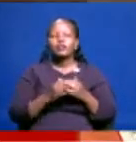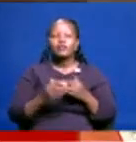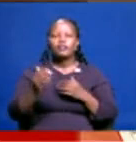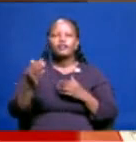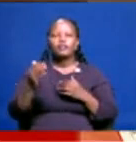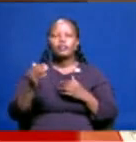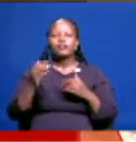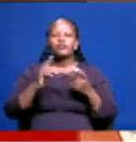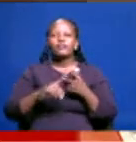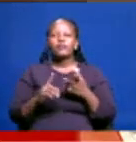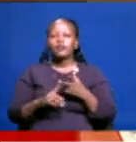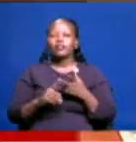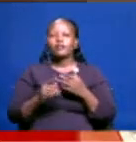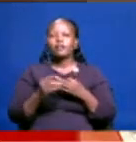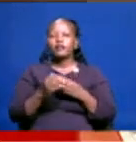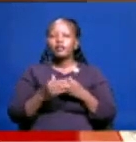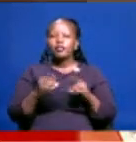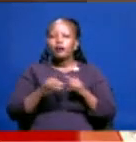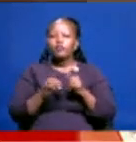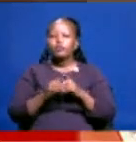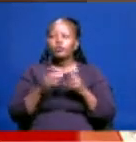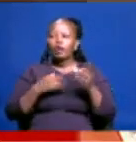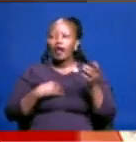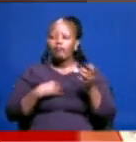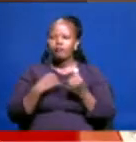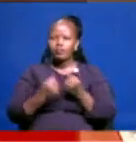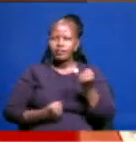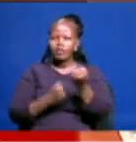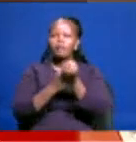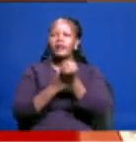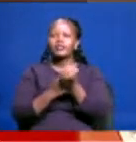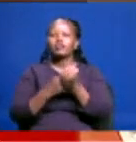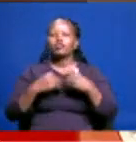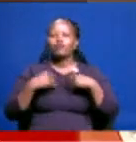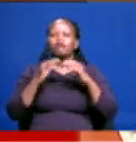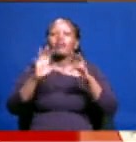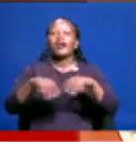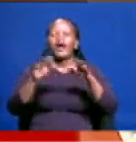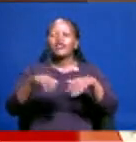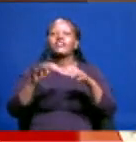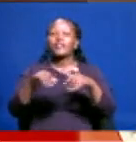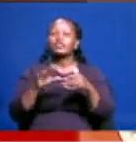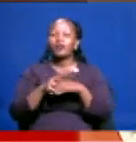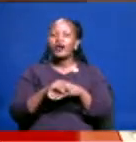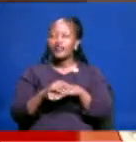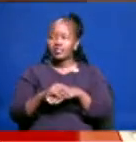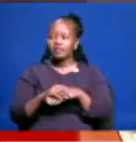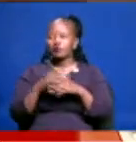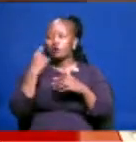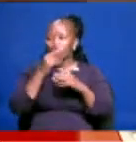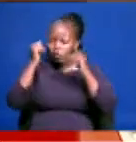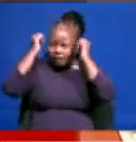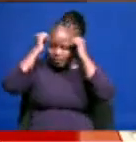embassy, and I was so surprised to get the agricultural attaché there was a student